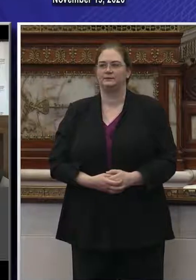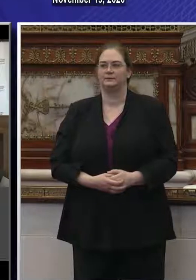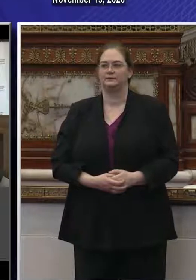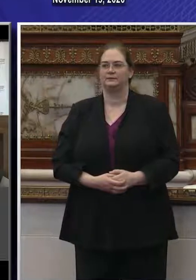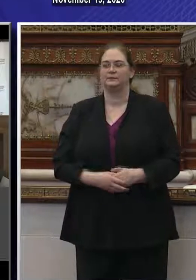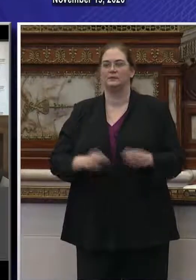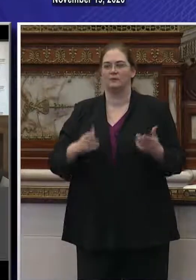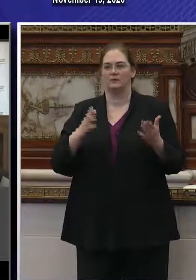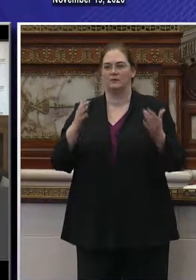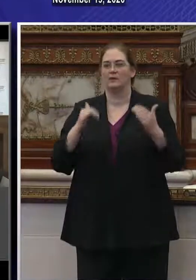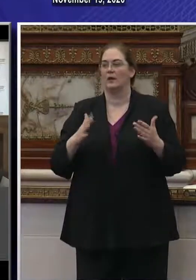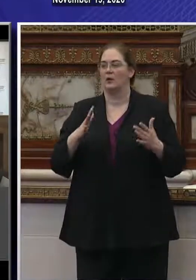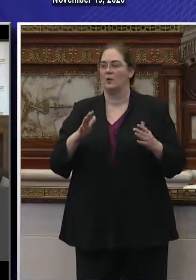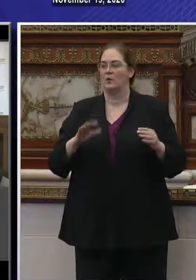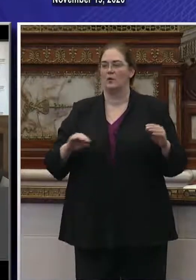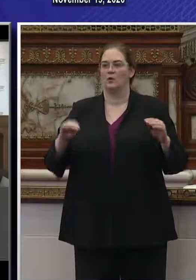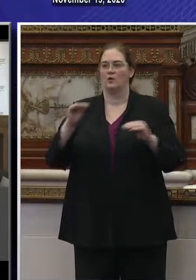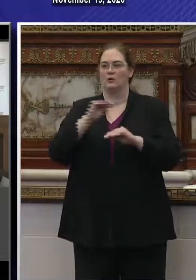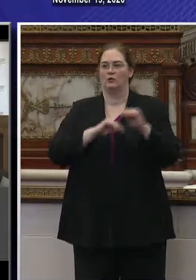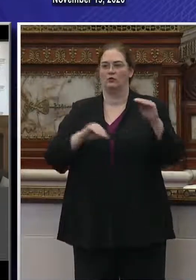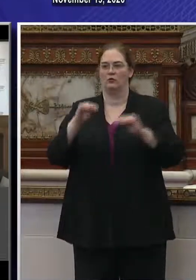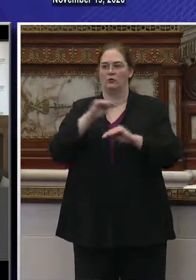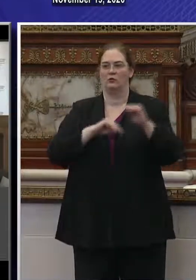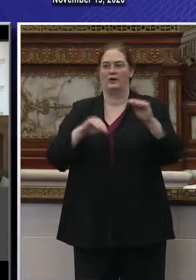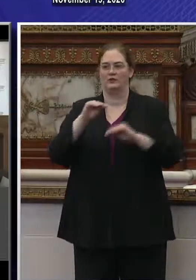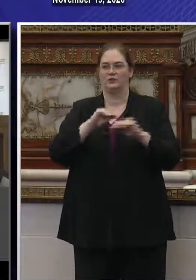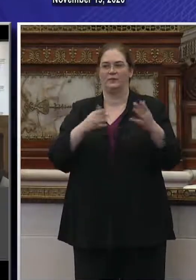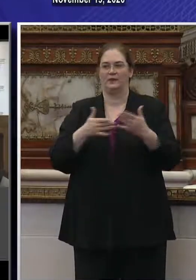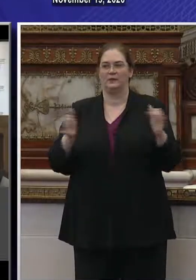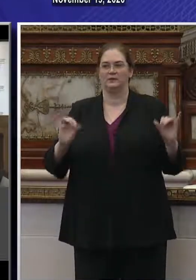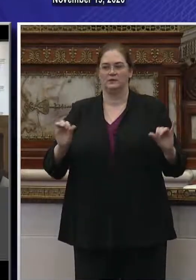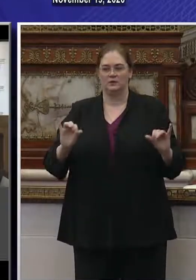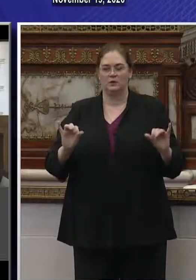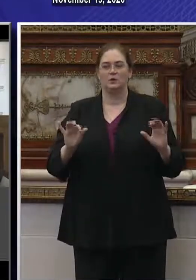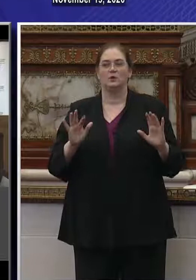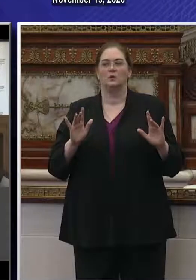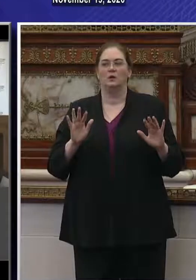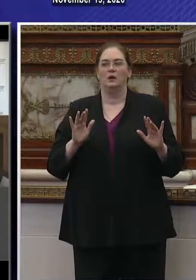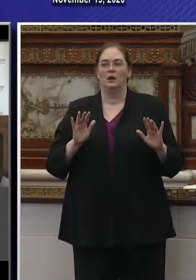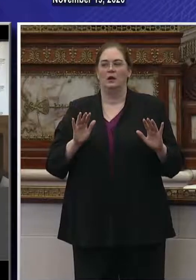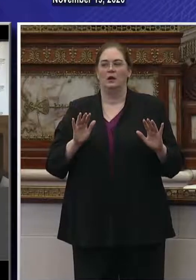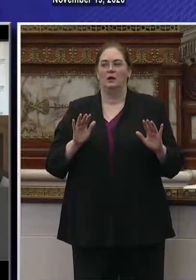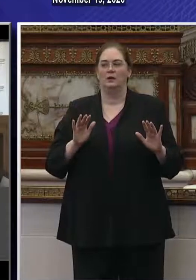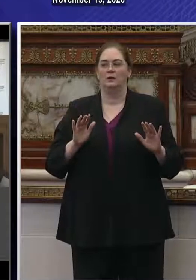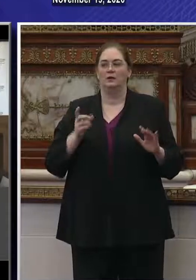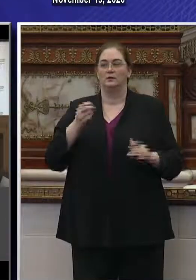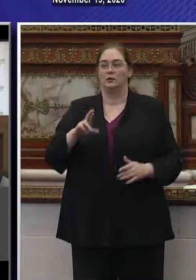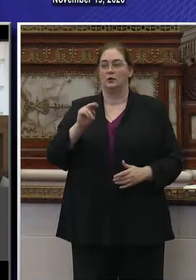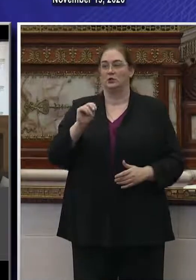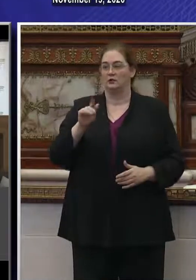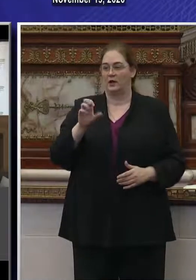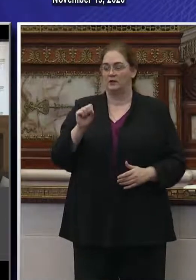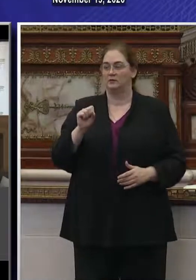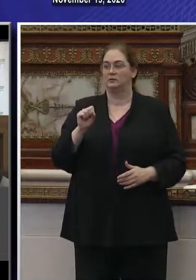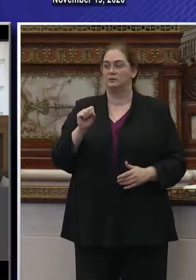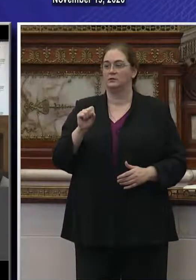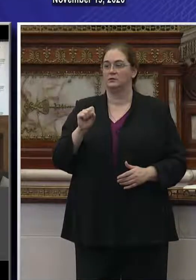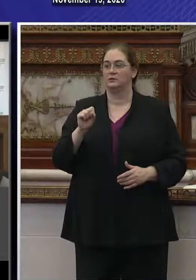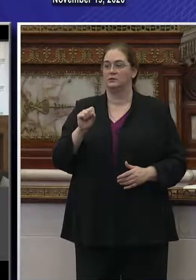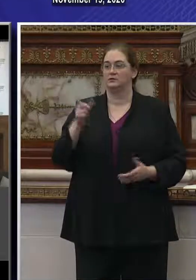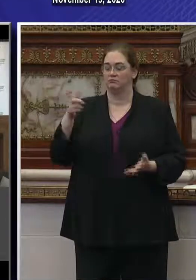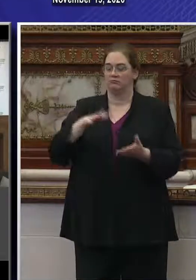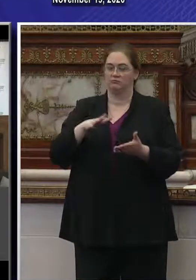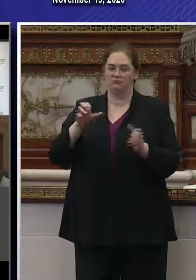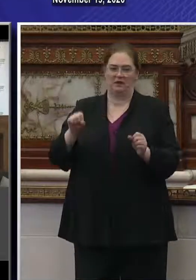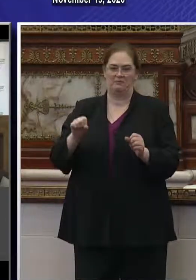Okay, and we're going to rearrange some things here as well. Dr. Nettles, you can be